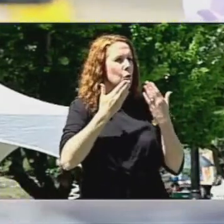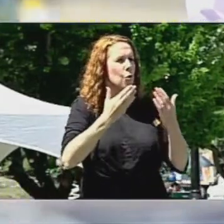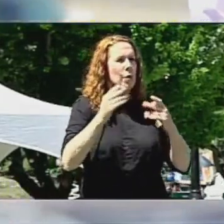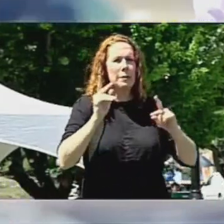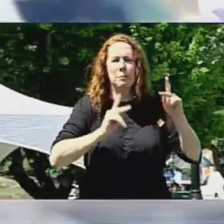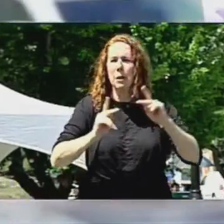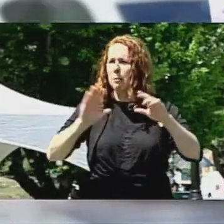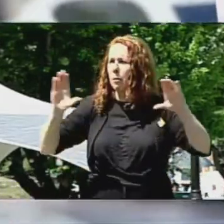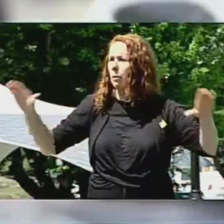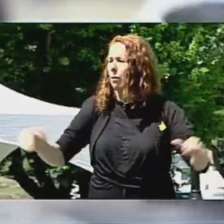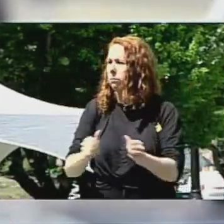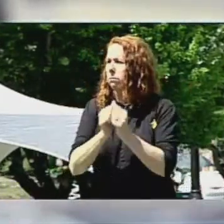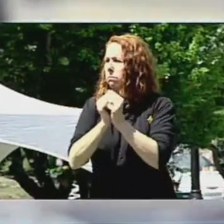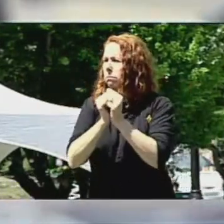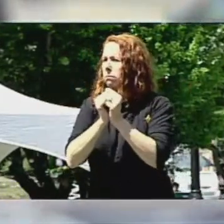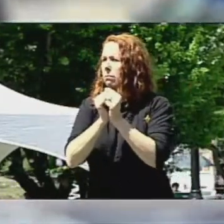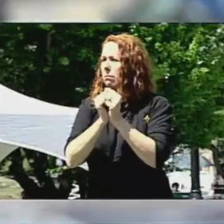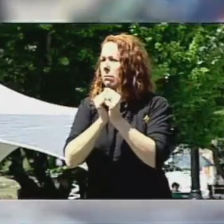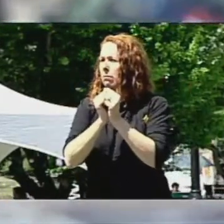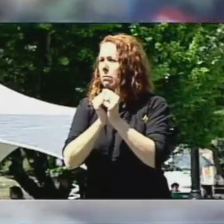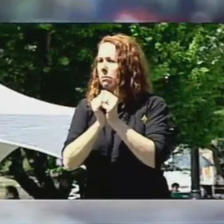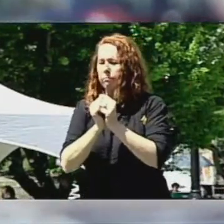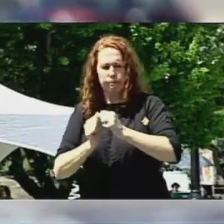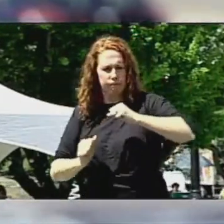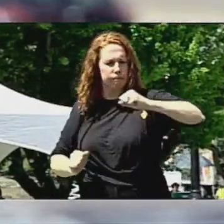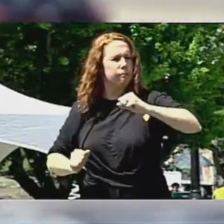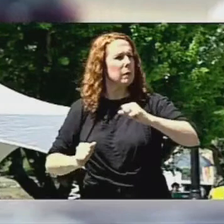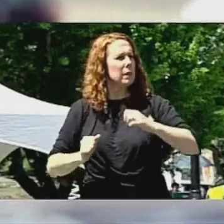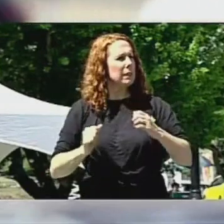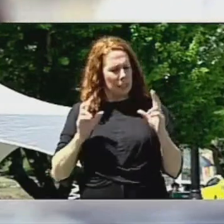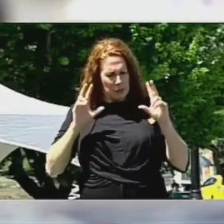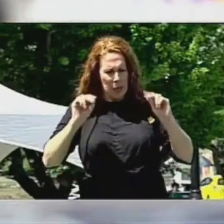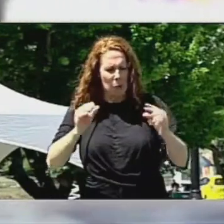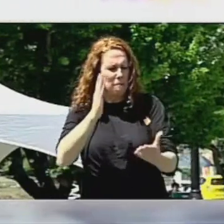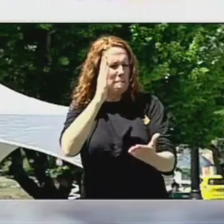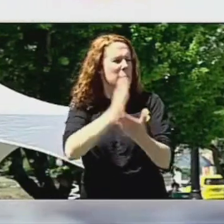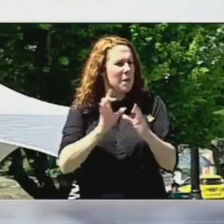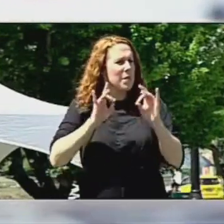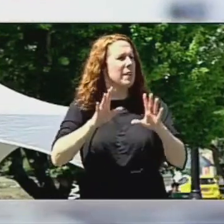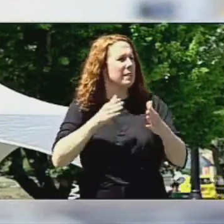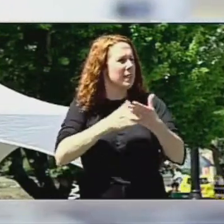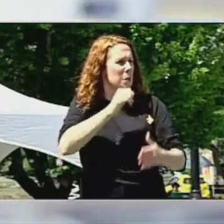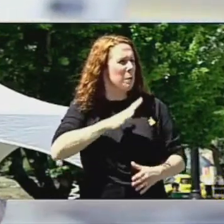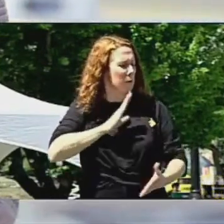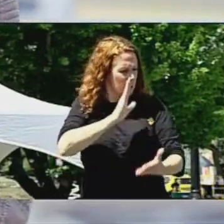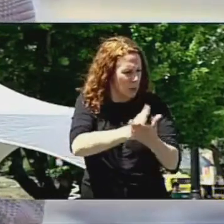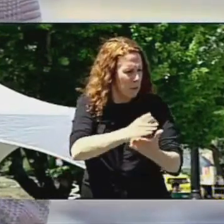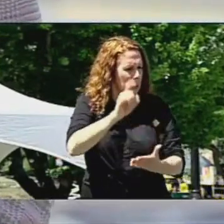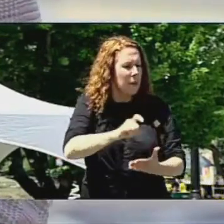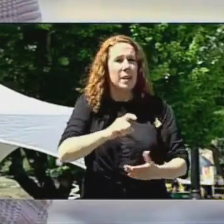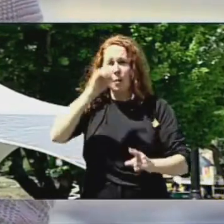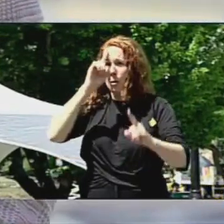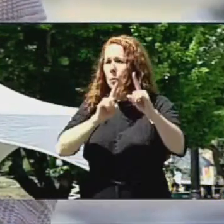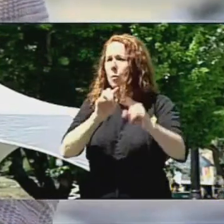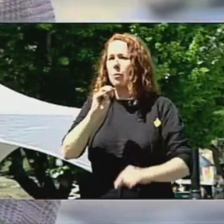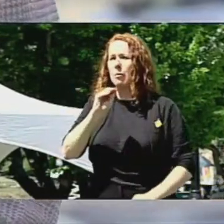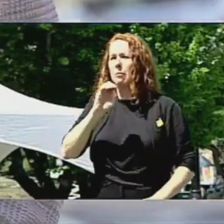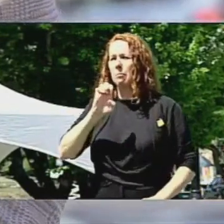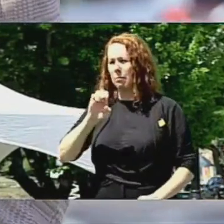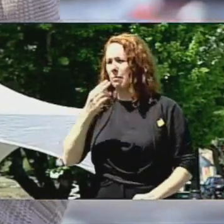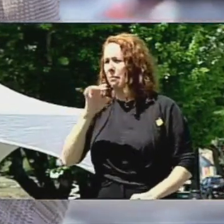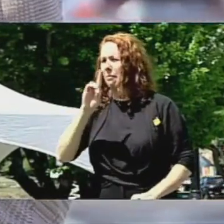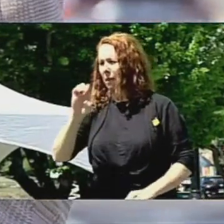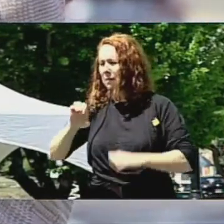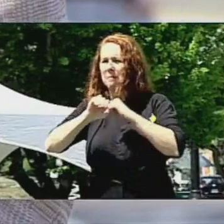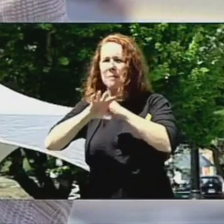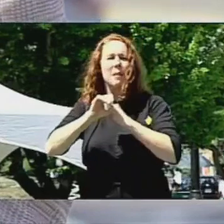people coming forward, standing up, speaking out. And that's the aim of Moose Hide campaign. So